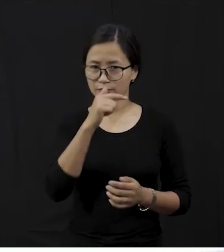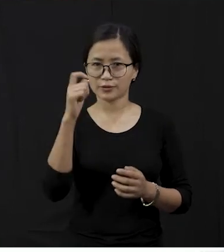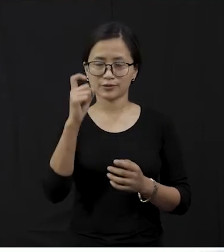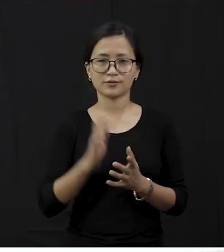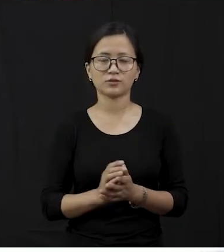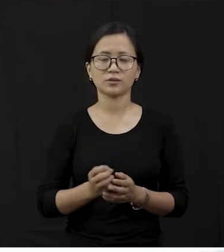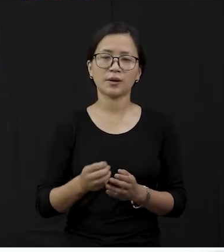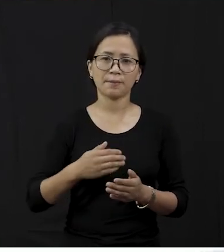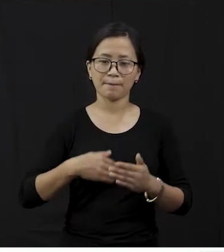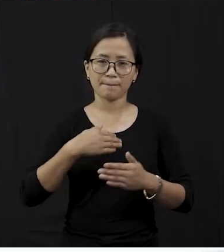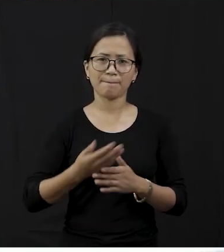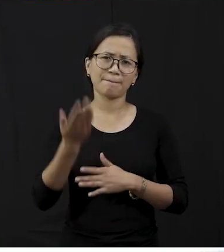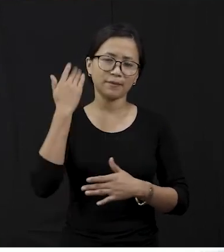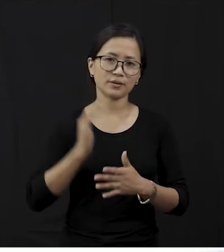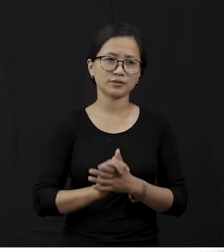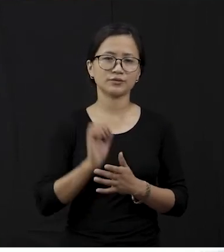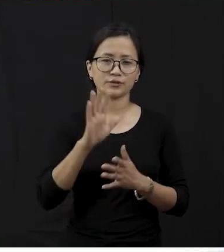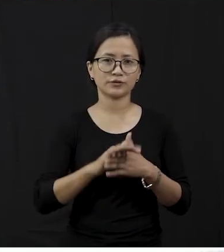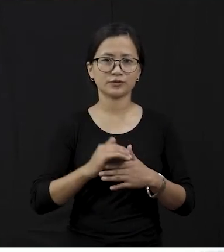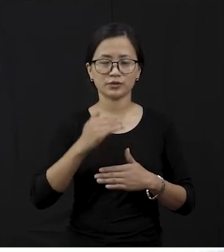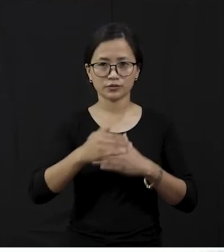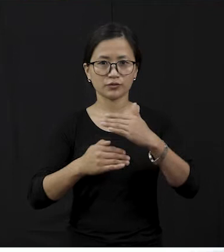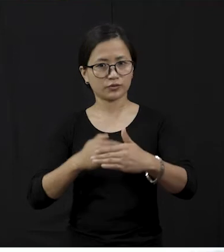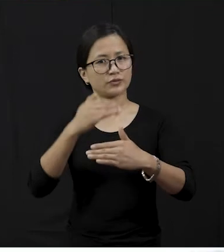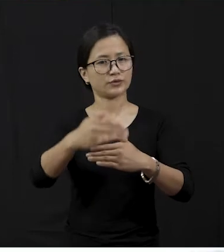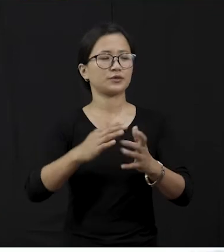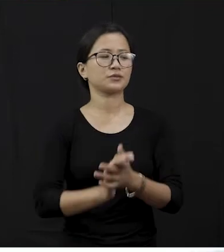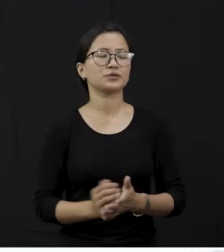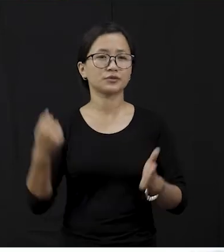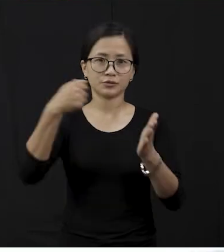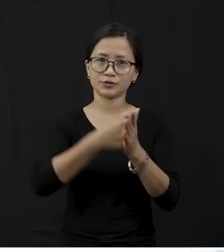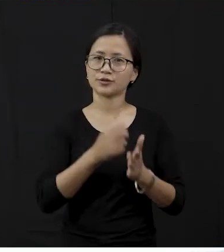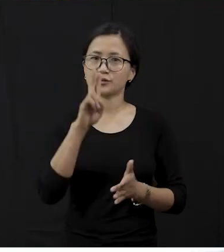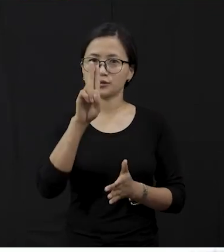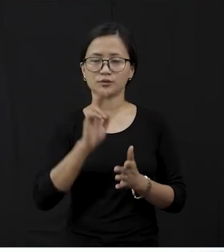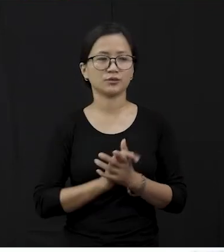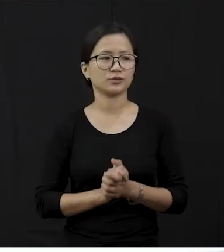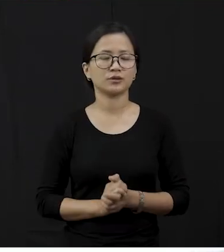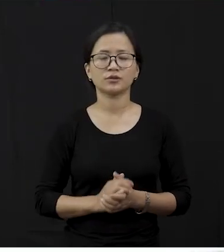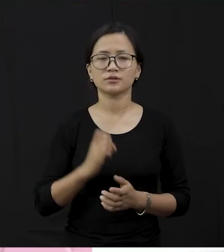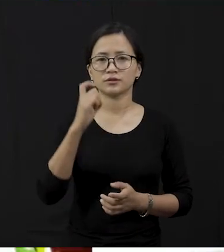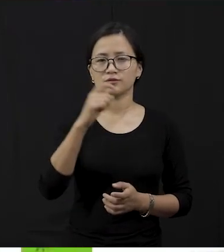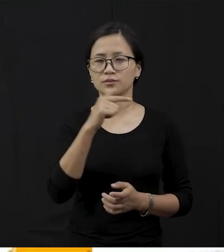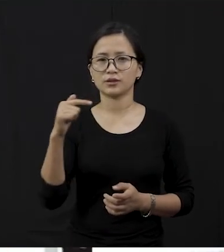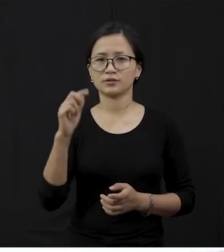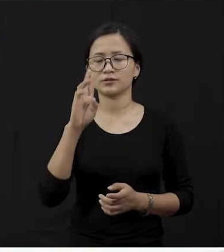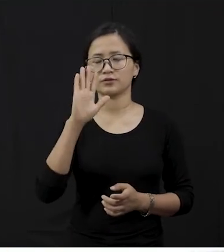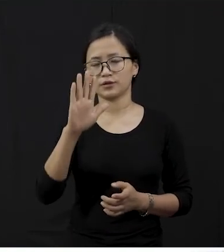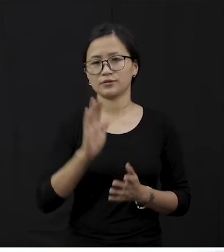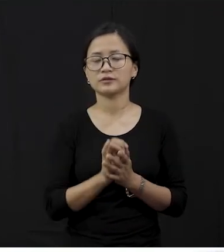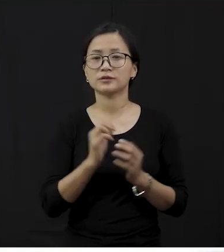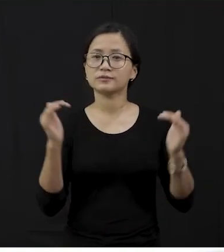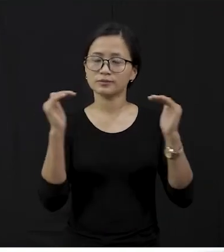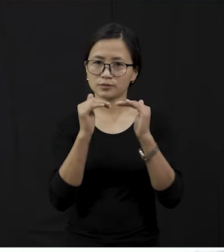Then, 1, 2, 3, 4, 5. Then, you reach at 2. So, 7 minus 5 is 2. Okay.